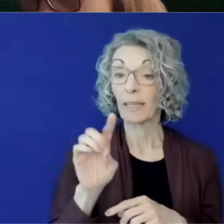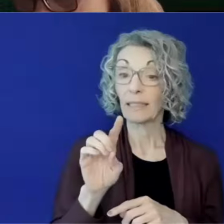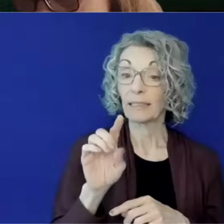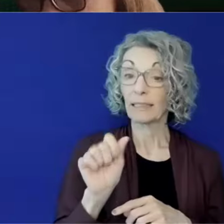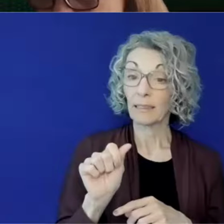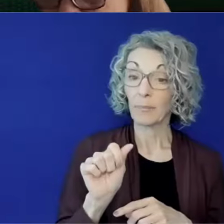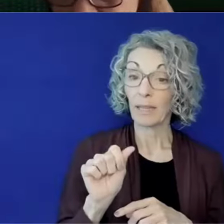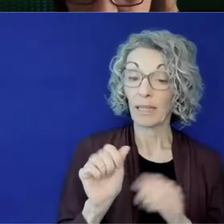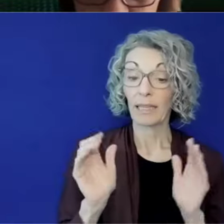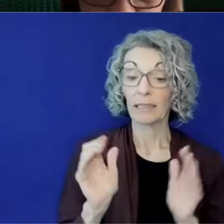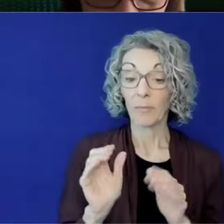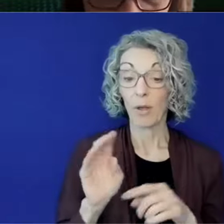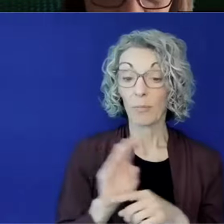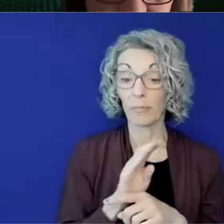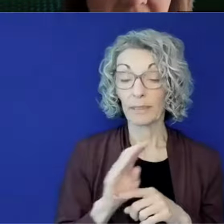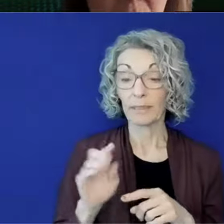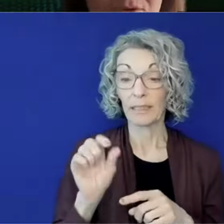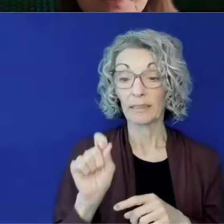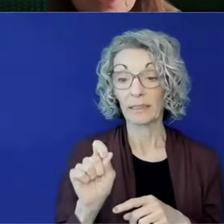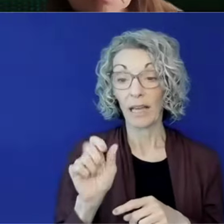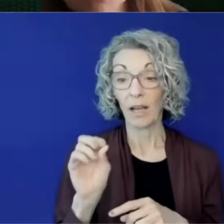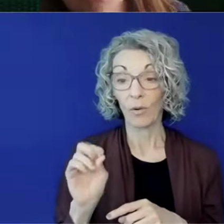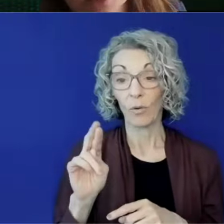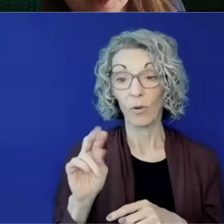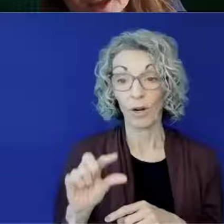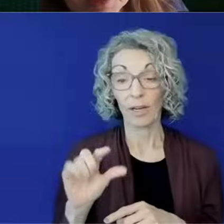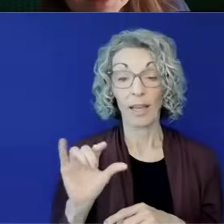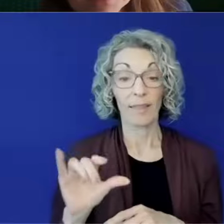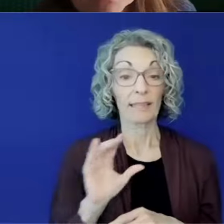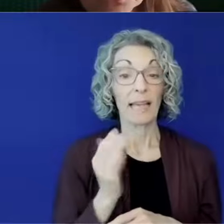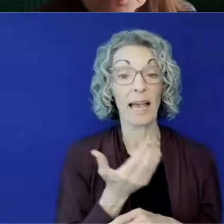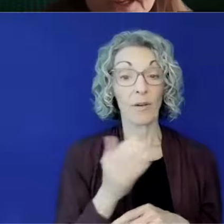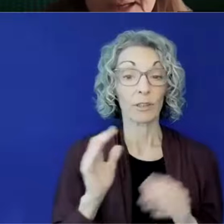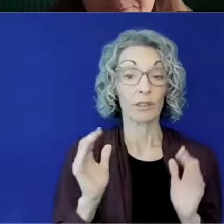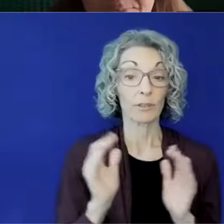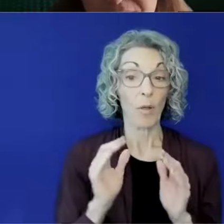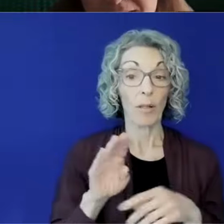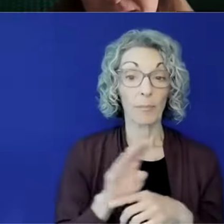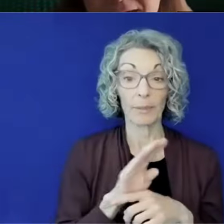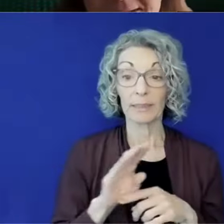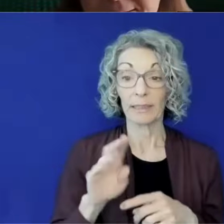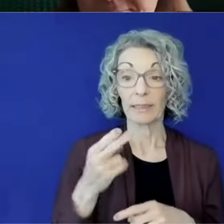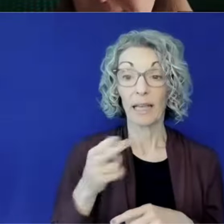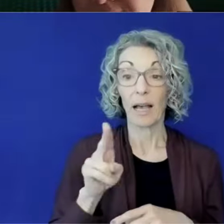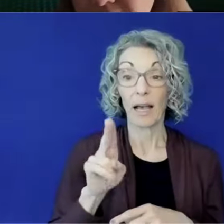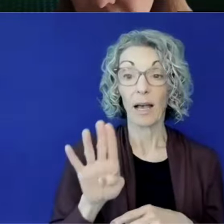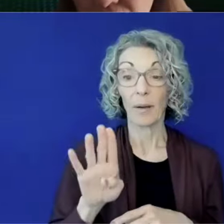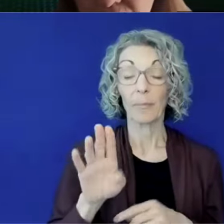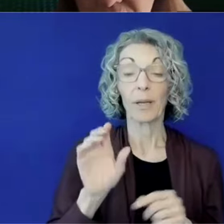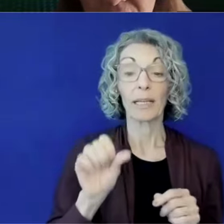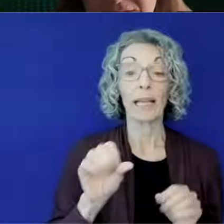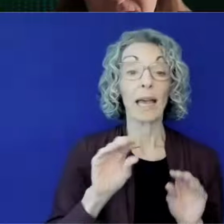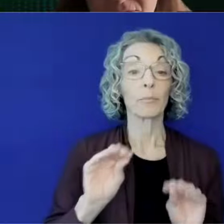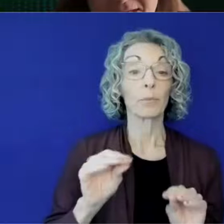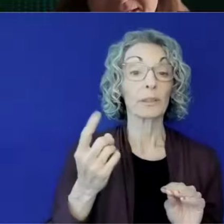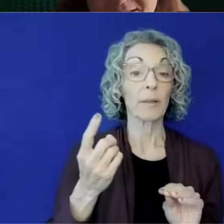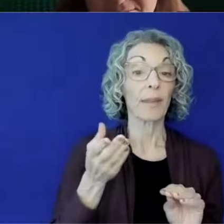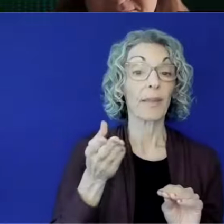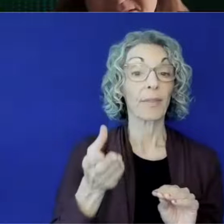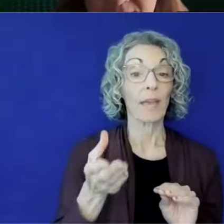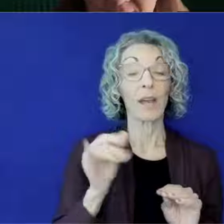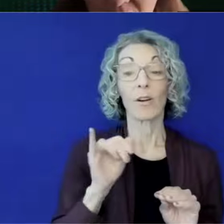disabilitysmallbusiness.org, and I'm sure they'll put that in the chat, is our small business hub. Certainly put in something through there that